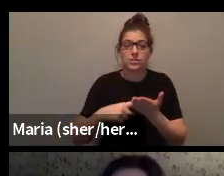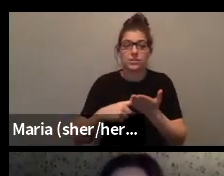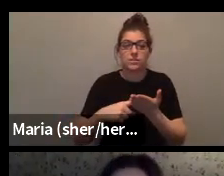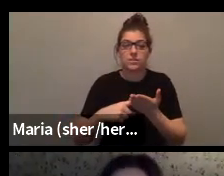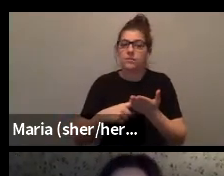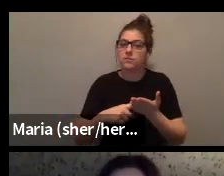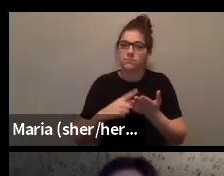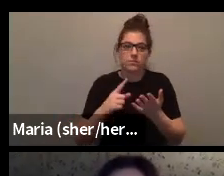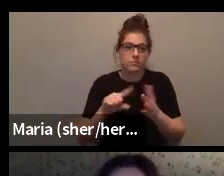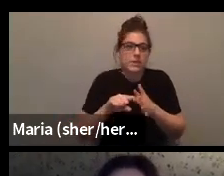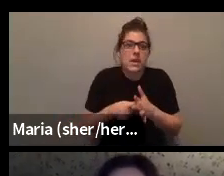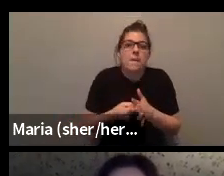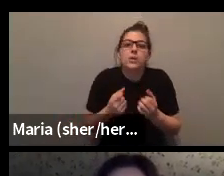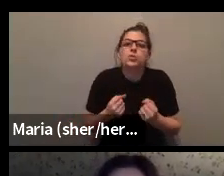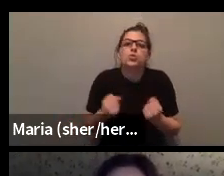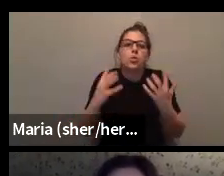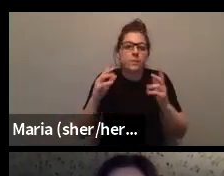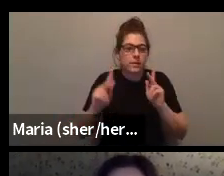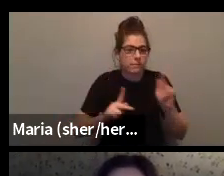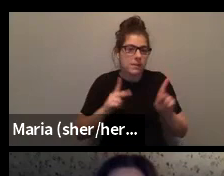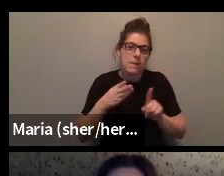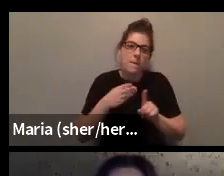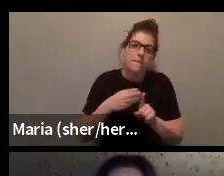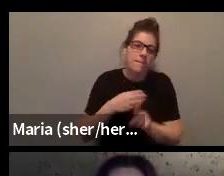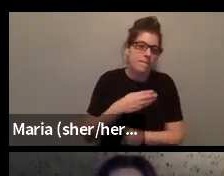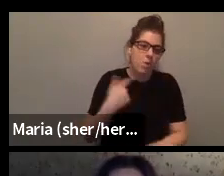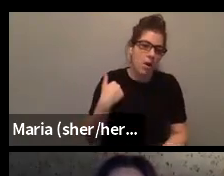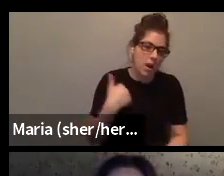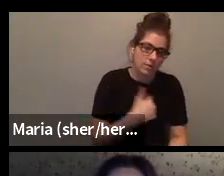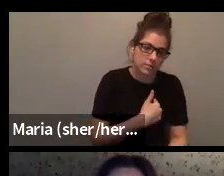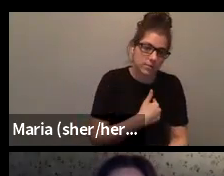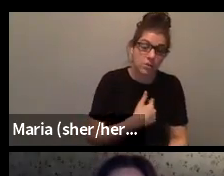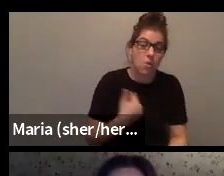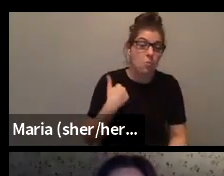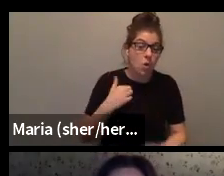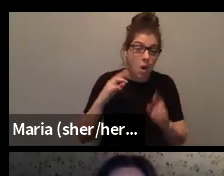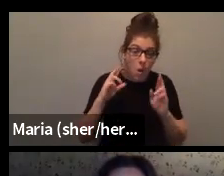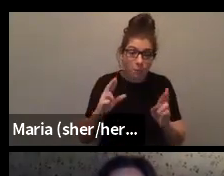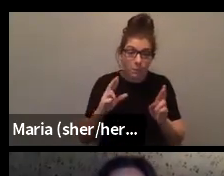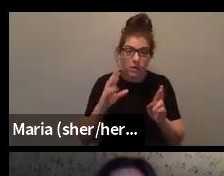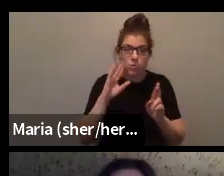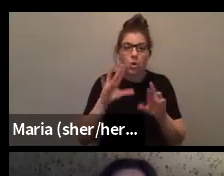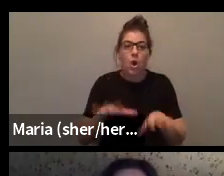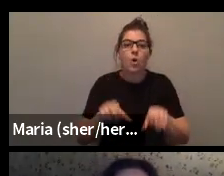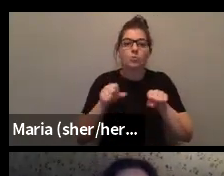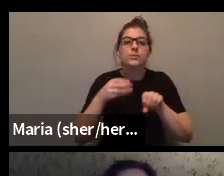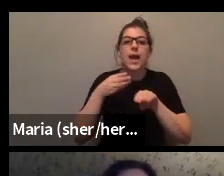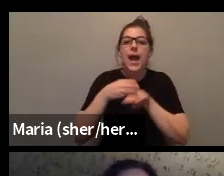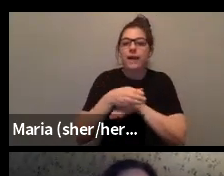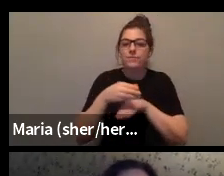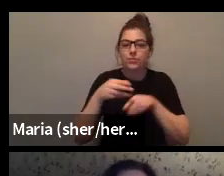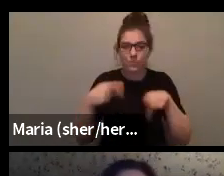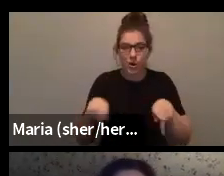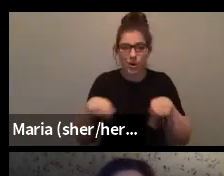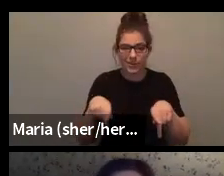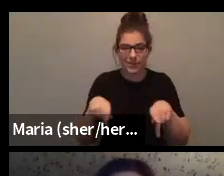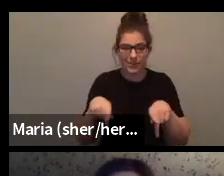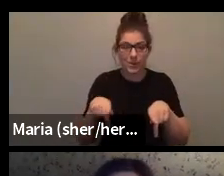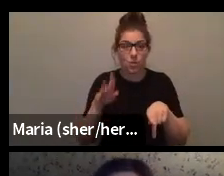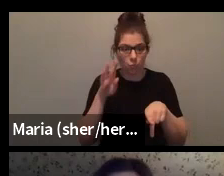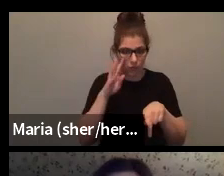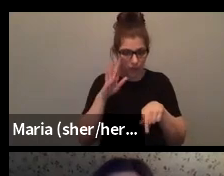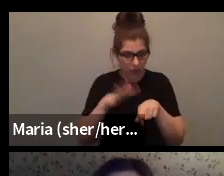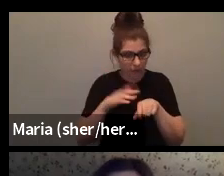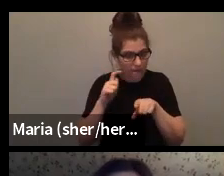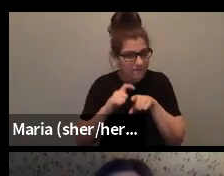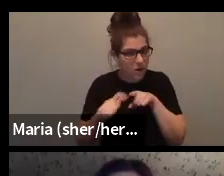begun by so many people before us, we're hoping that you'll host an after party. We're hoping that you'll get on the phone and talk